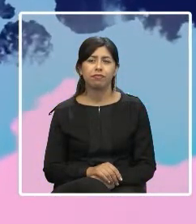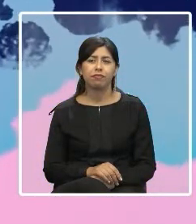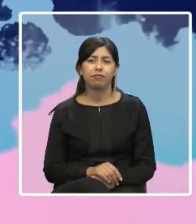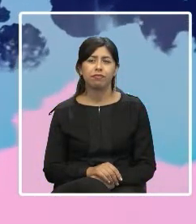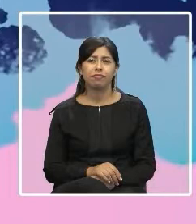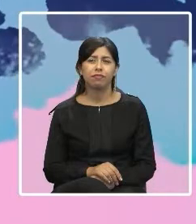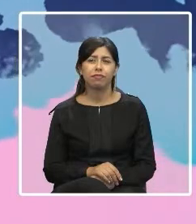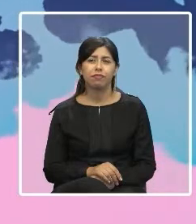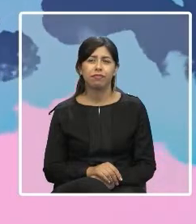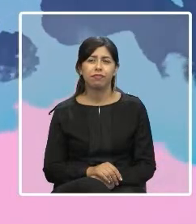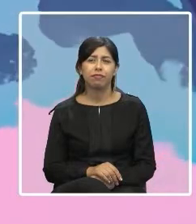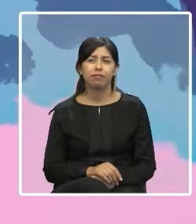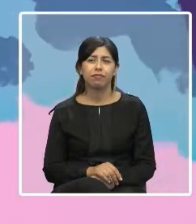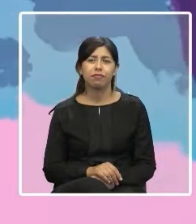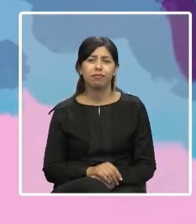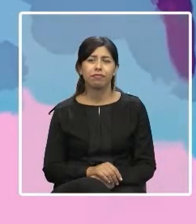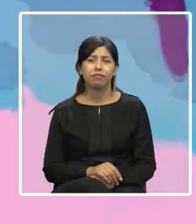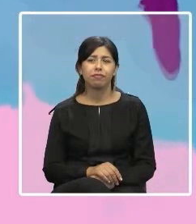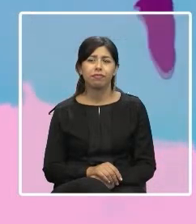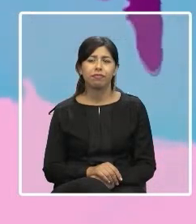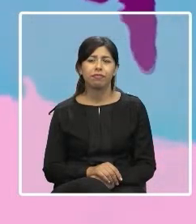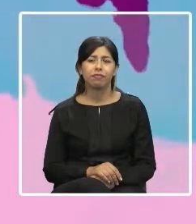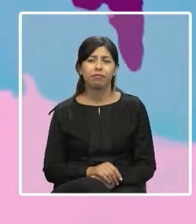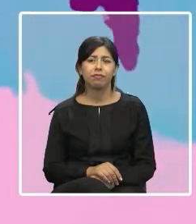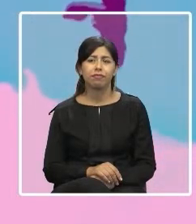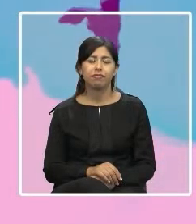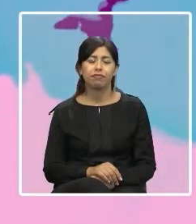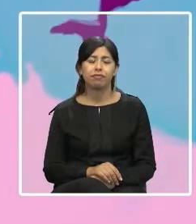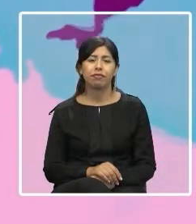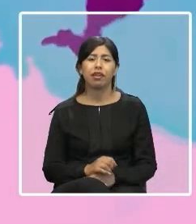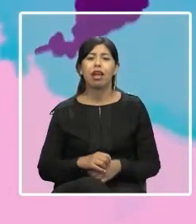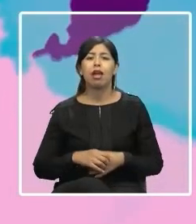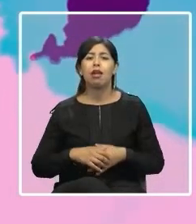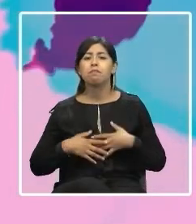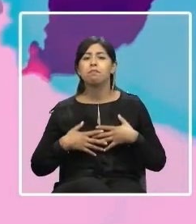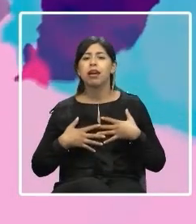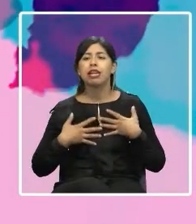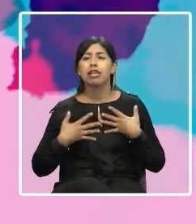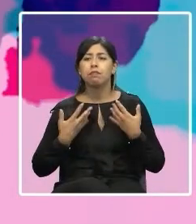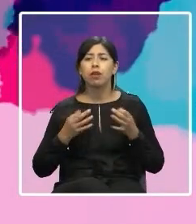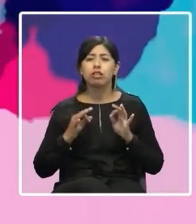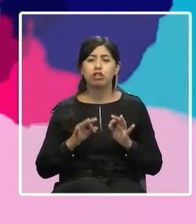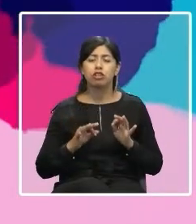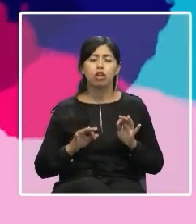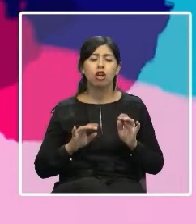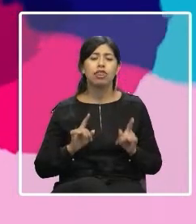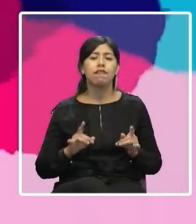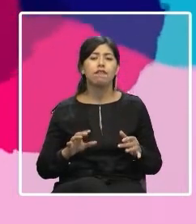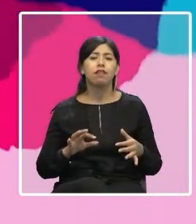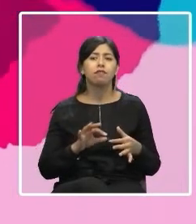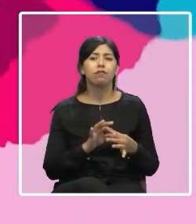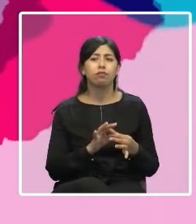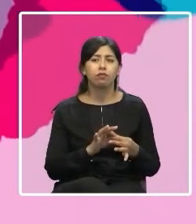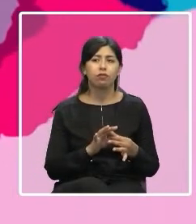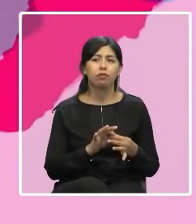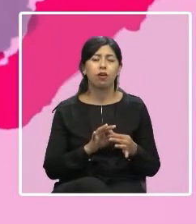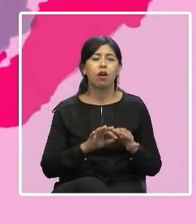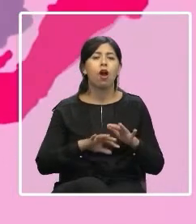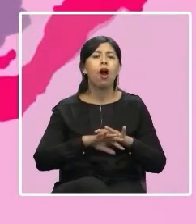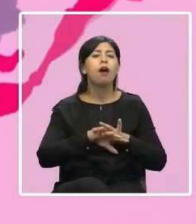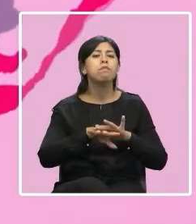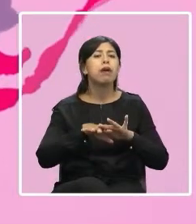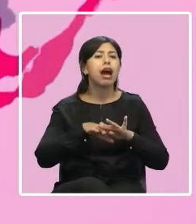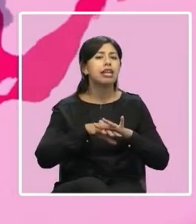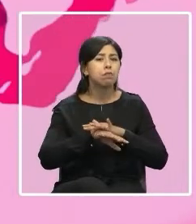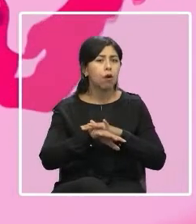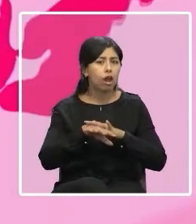potentially classified as forbidden, high risk or low risk in the risk-based approach regulation developed by the European